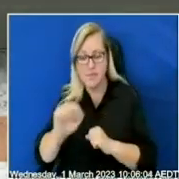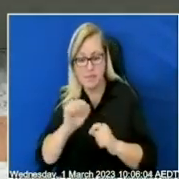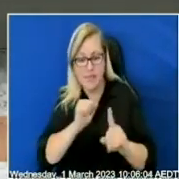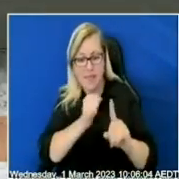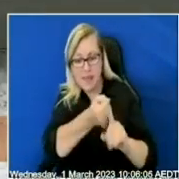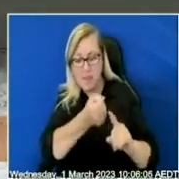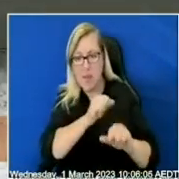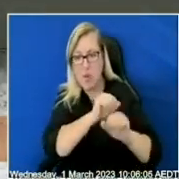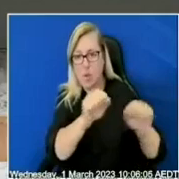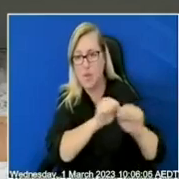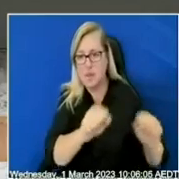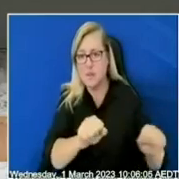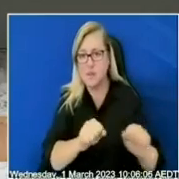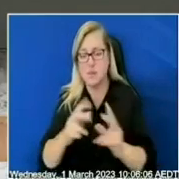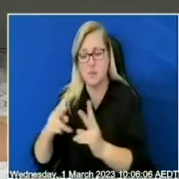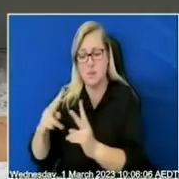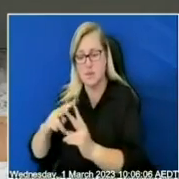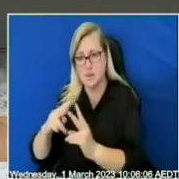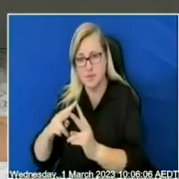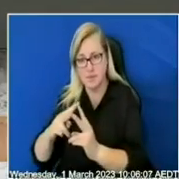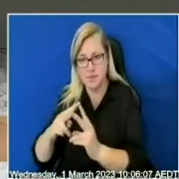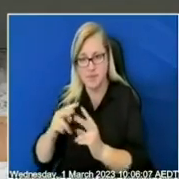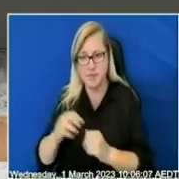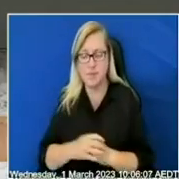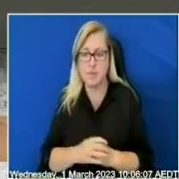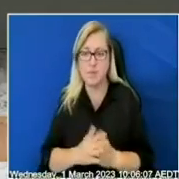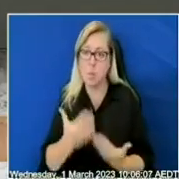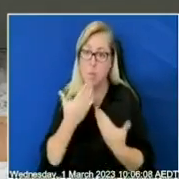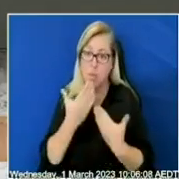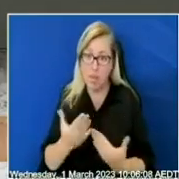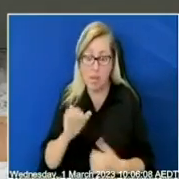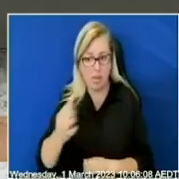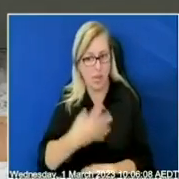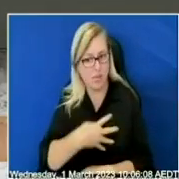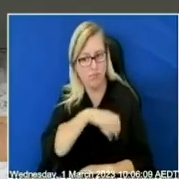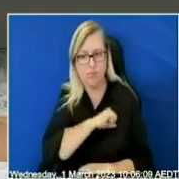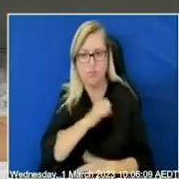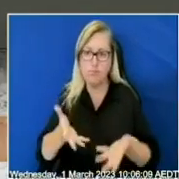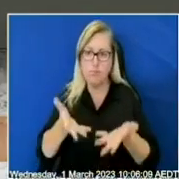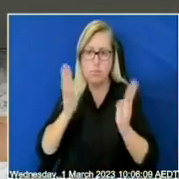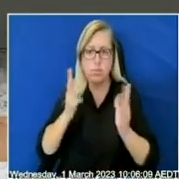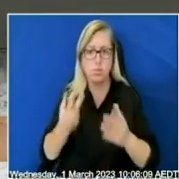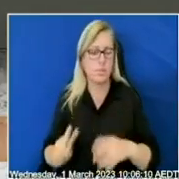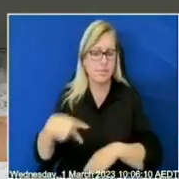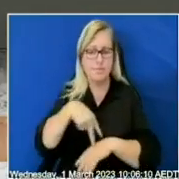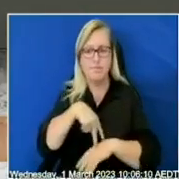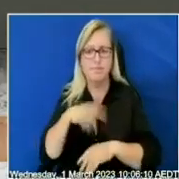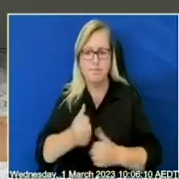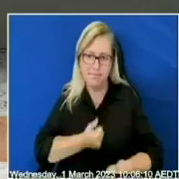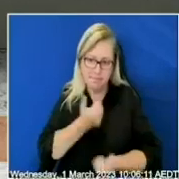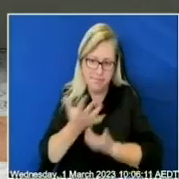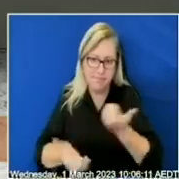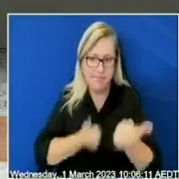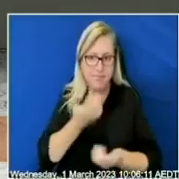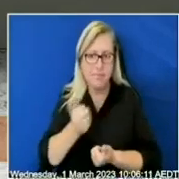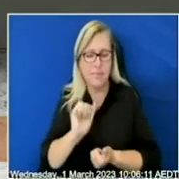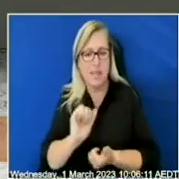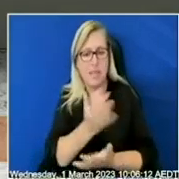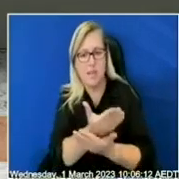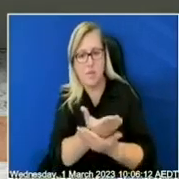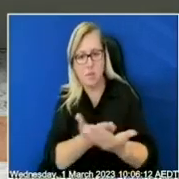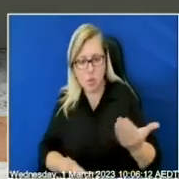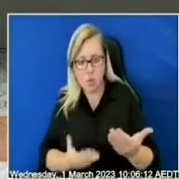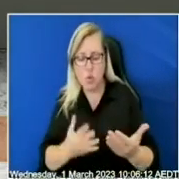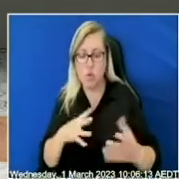for their courage and willingness to stand up and tell their story and contribute their voices to a growing evidence base that